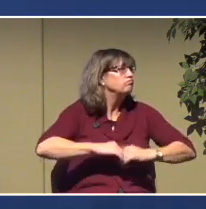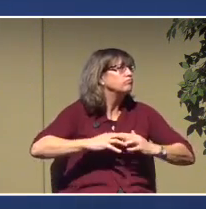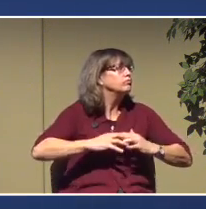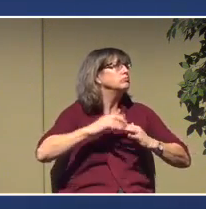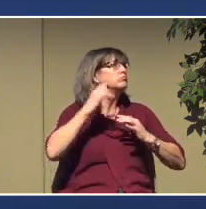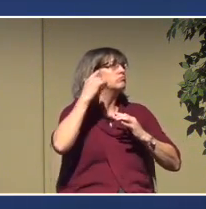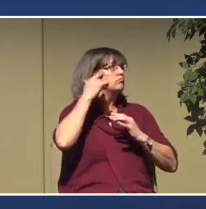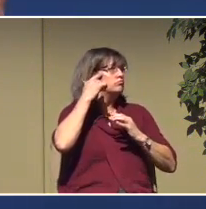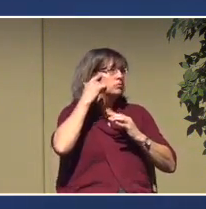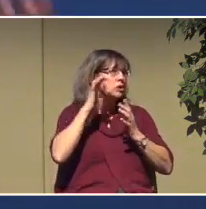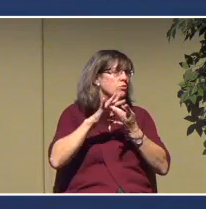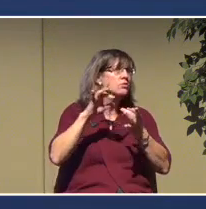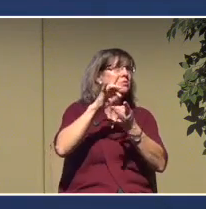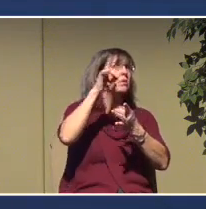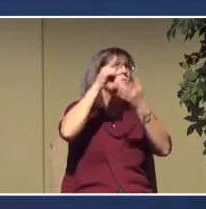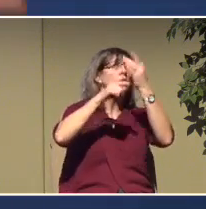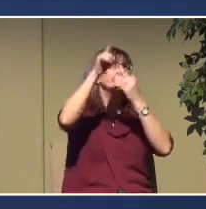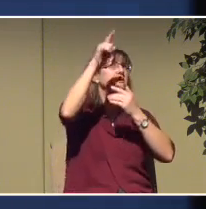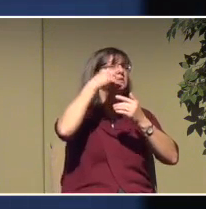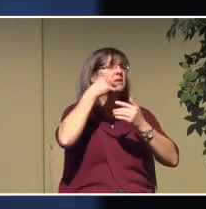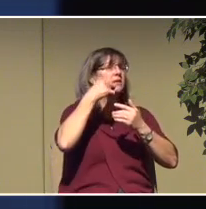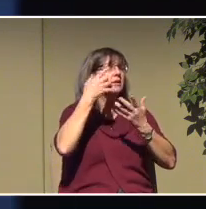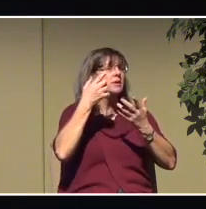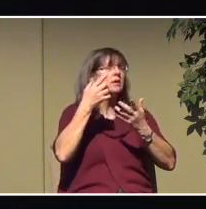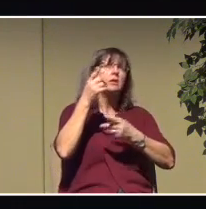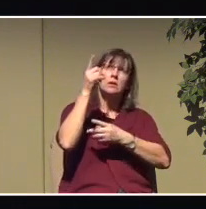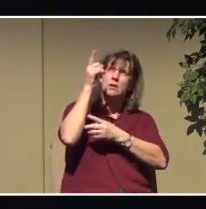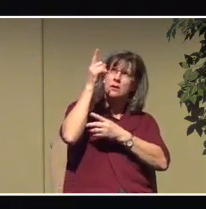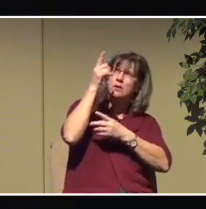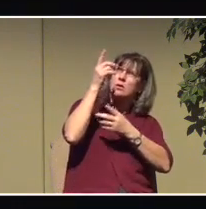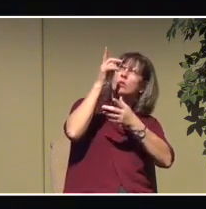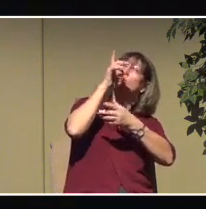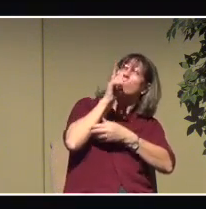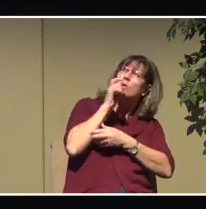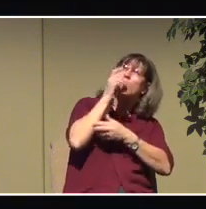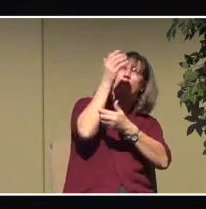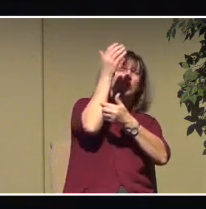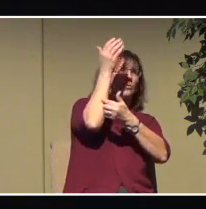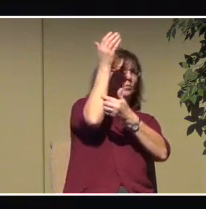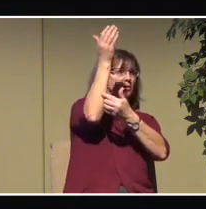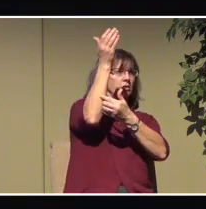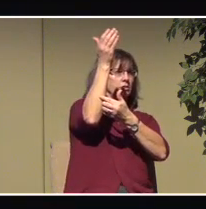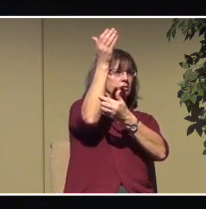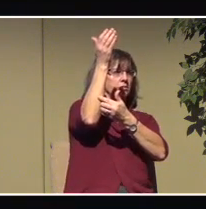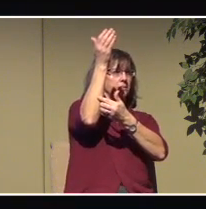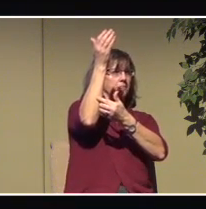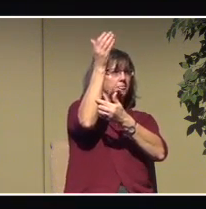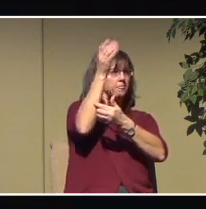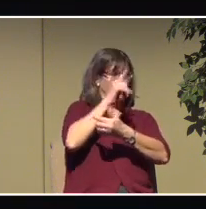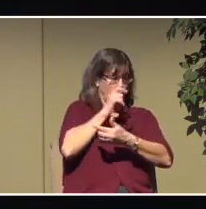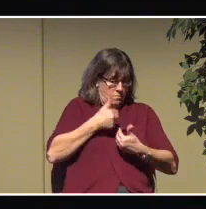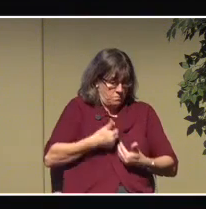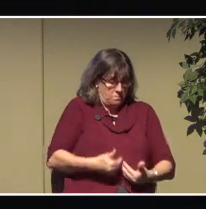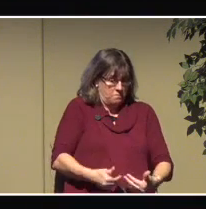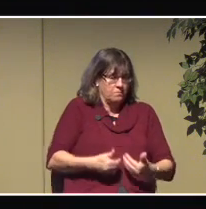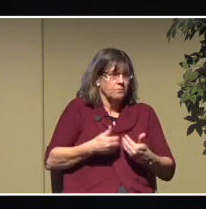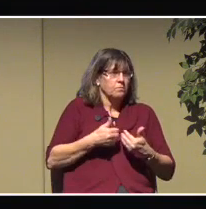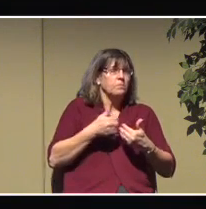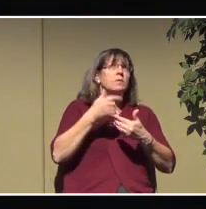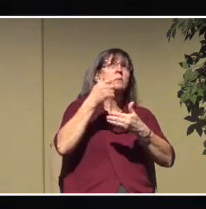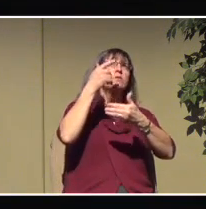did then in the kind of trust that runs like a thread through this whole prayer.